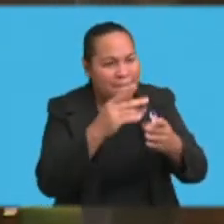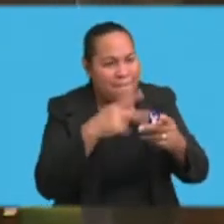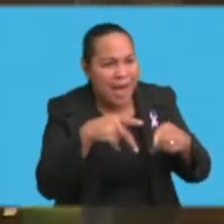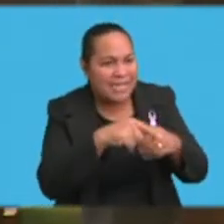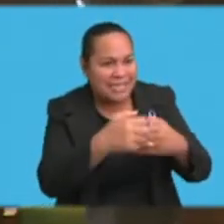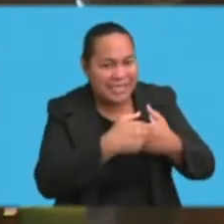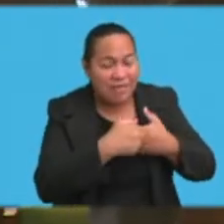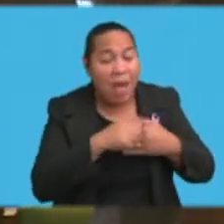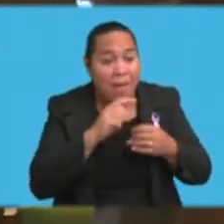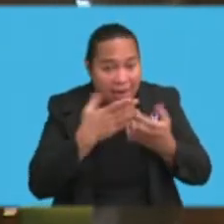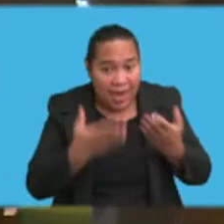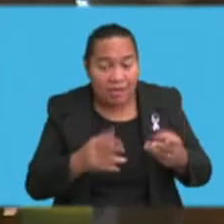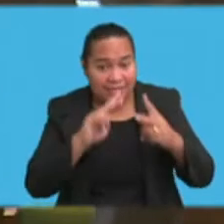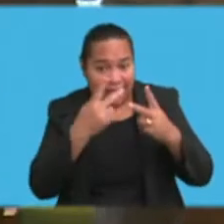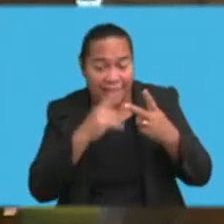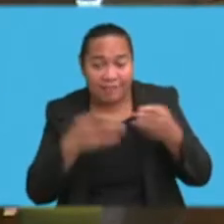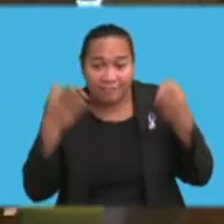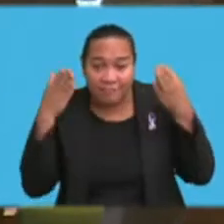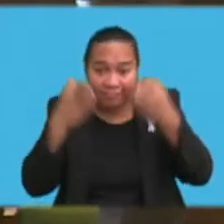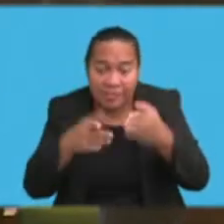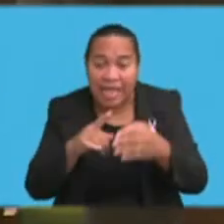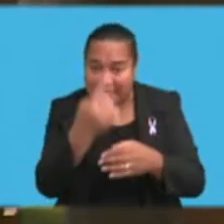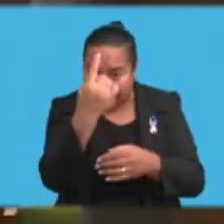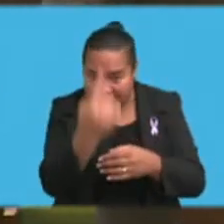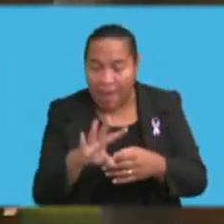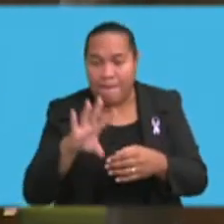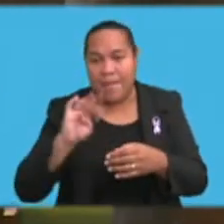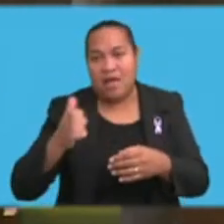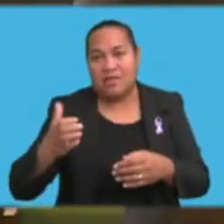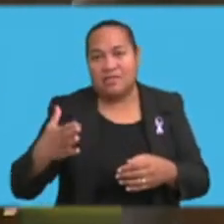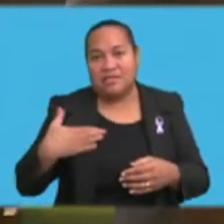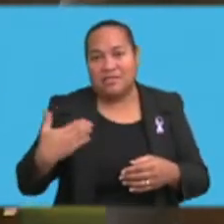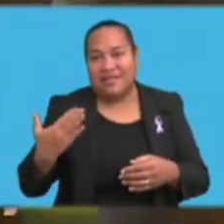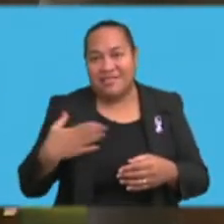on addressing the health of that worker who is in that workplace.